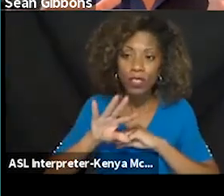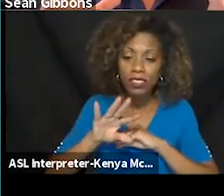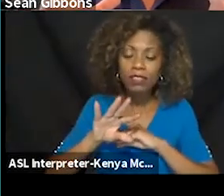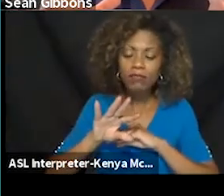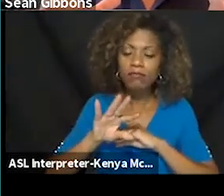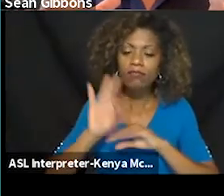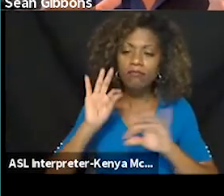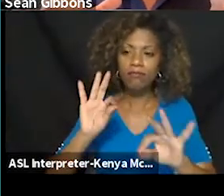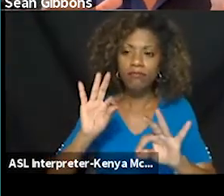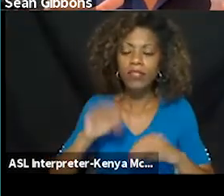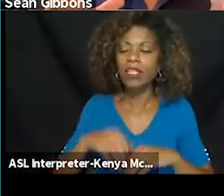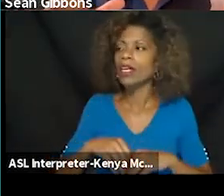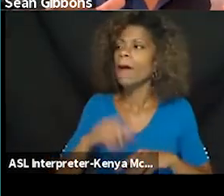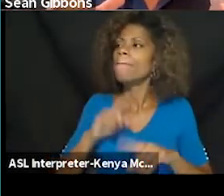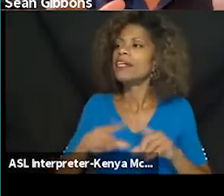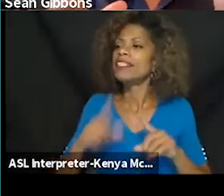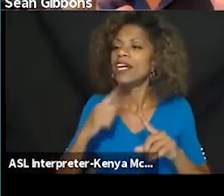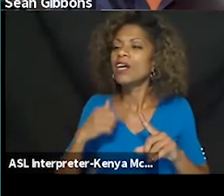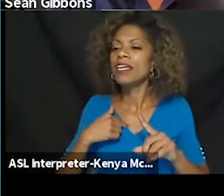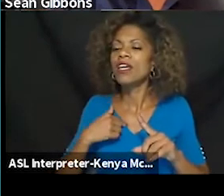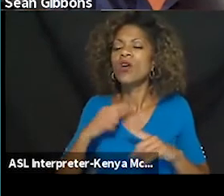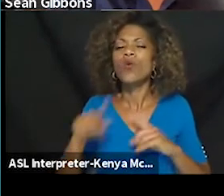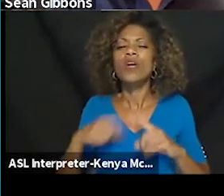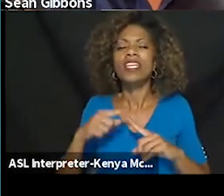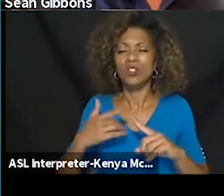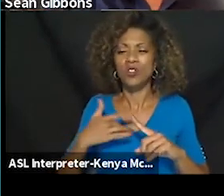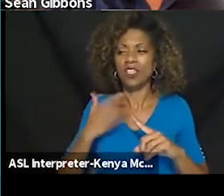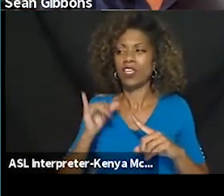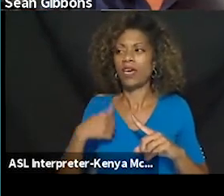Where did you run into some obstacles? What were the bumps in the road?